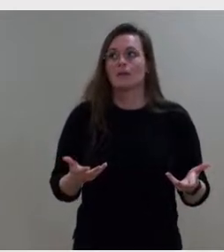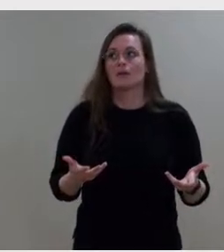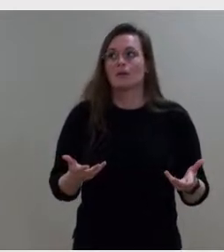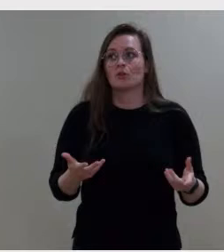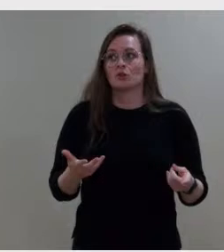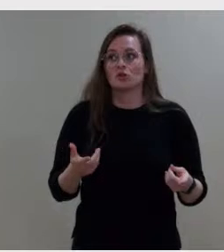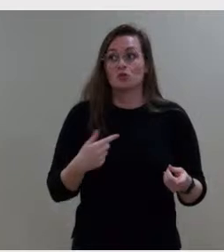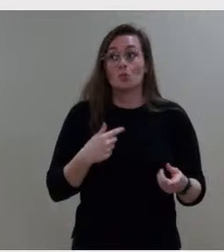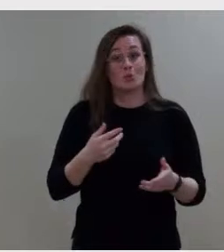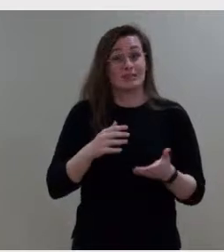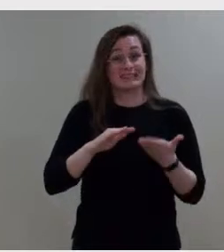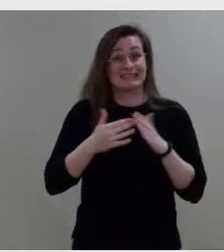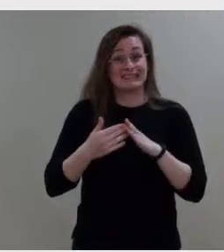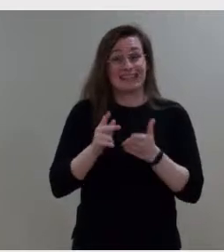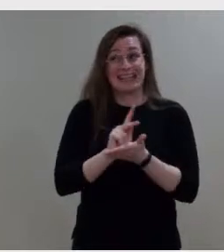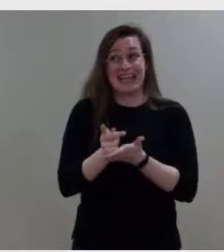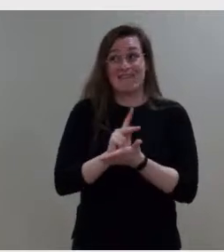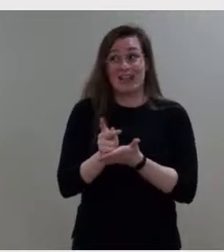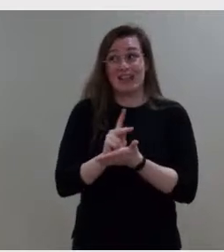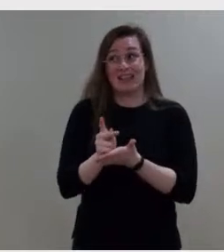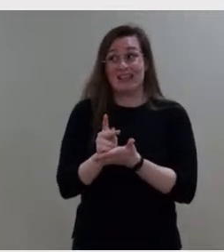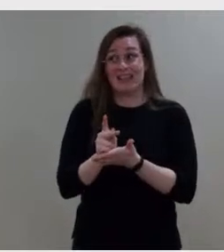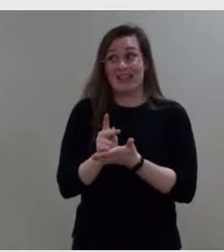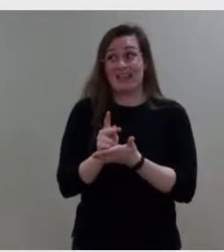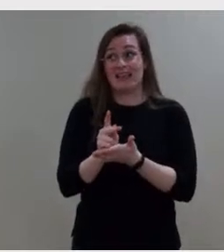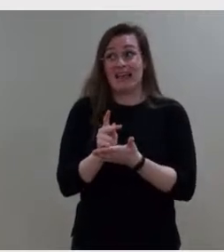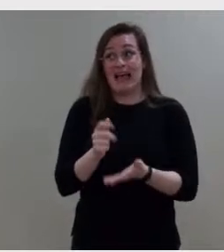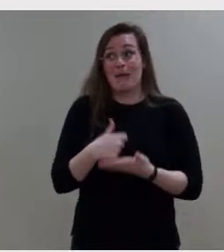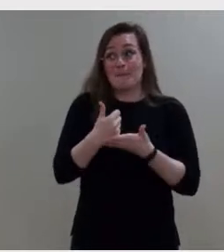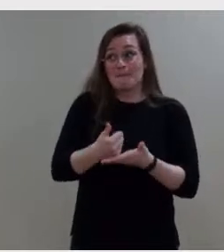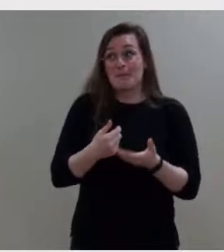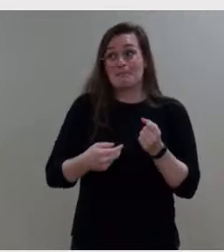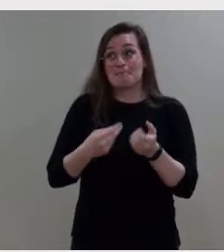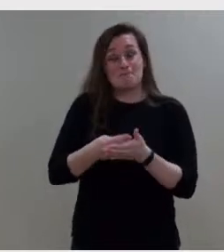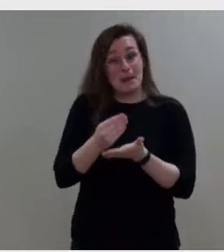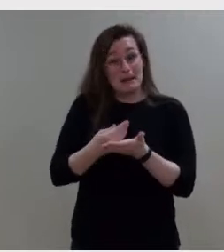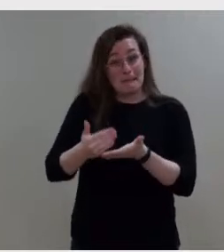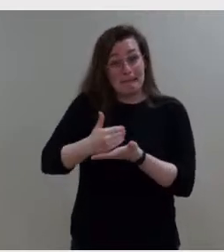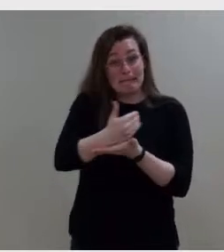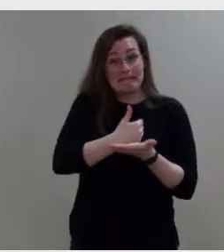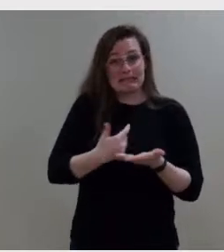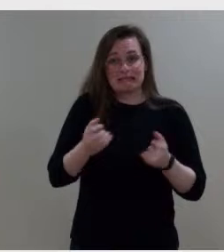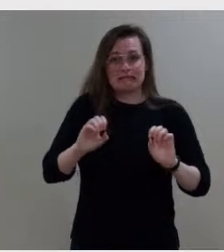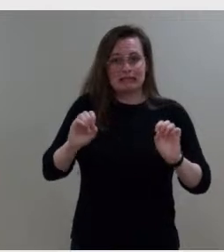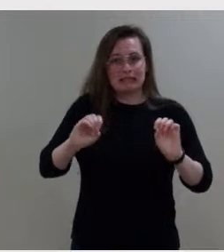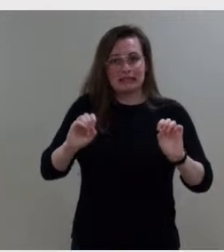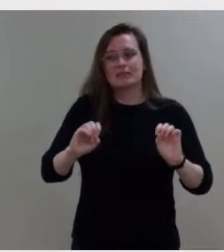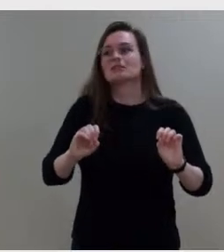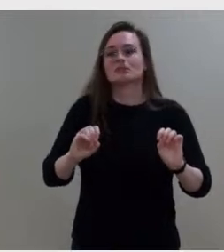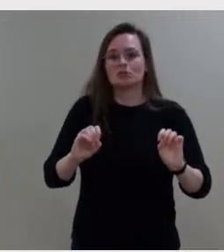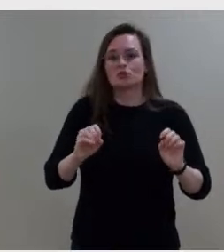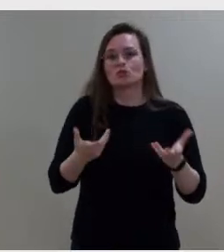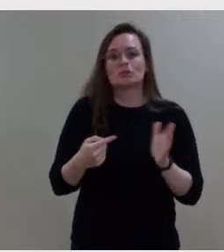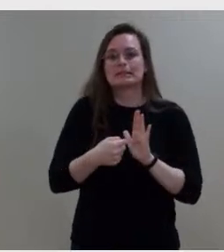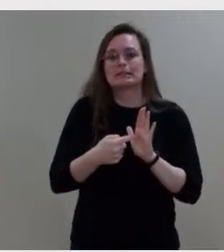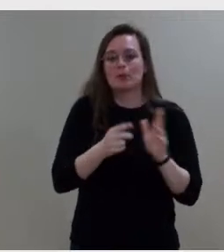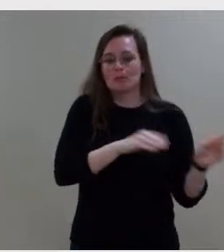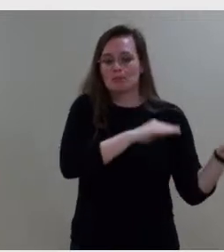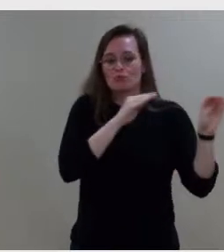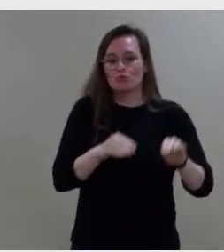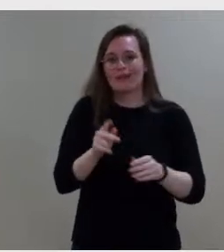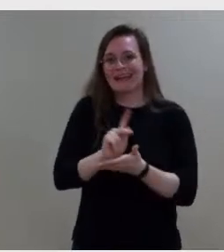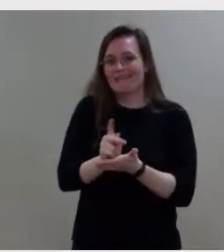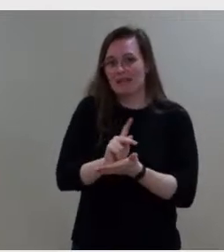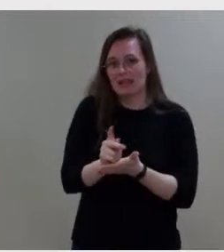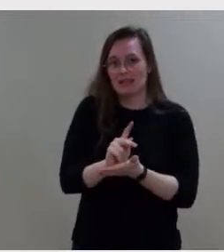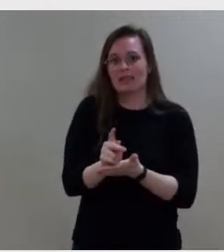revenue. I've always looked at D-transfer as a buy-in to the existing infrastructure in a community. So when you move to Kentville, you have not just